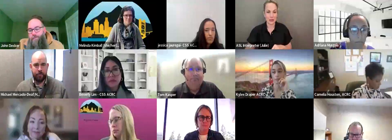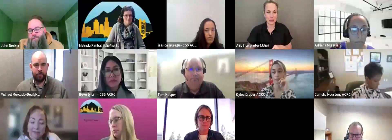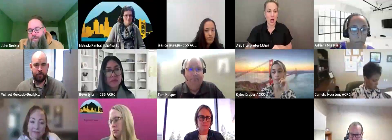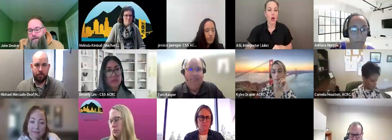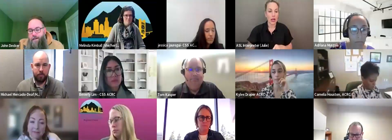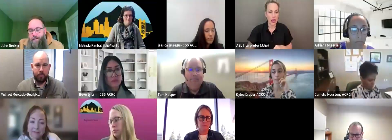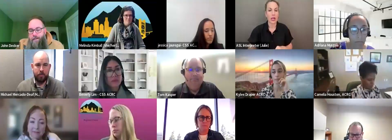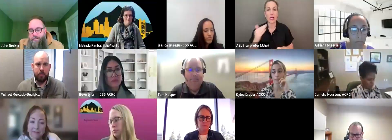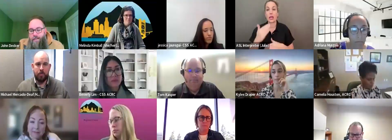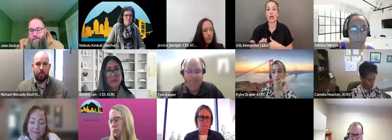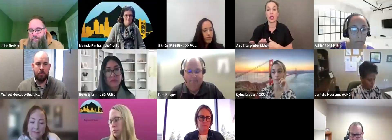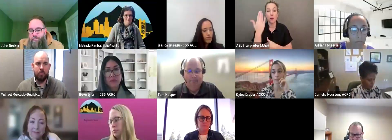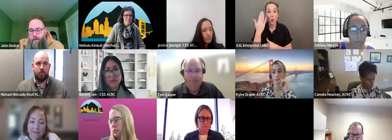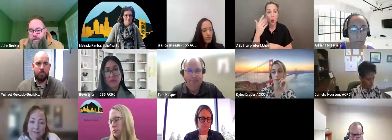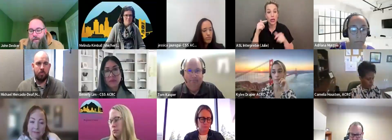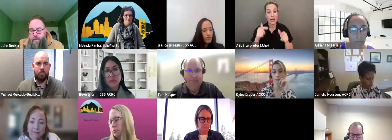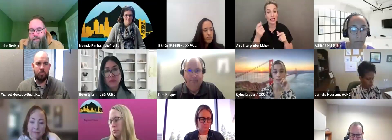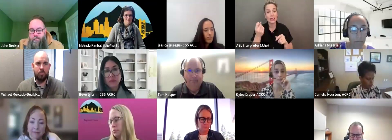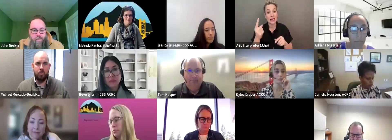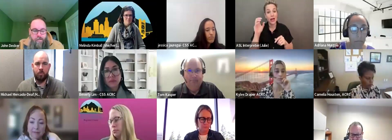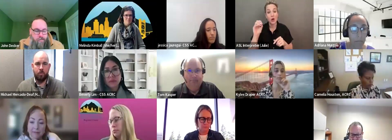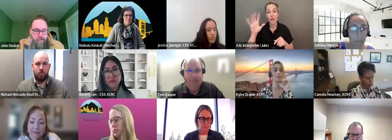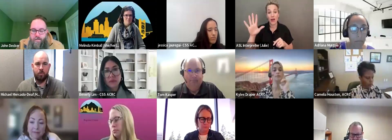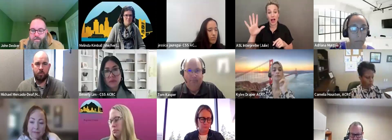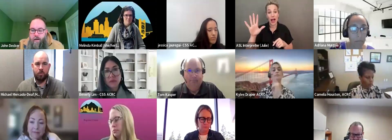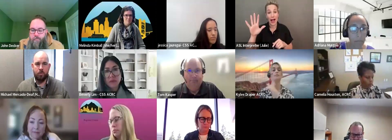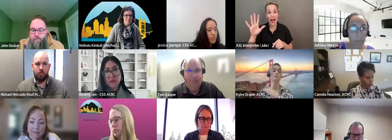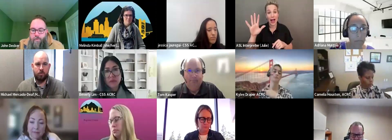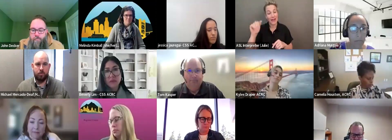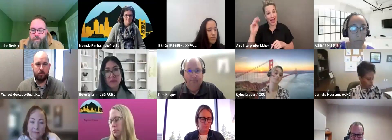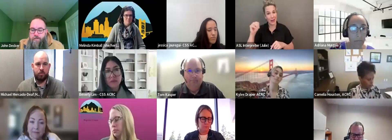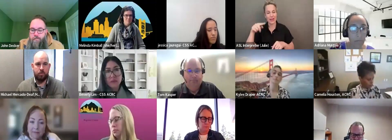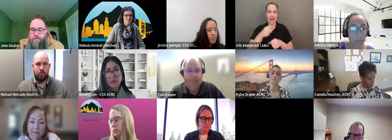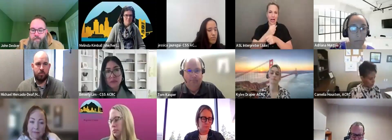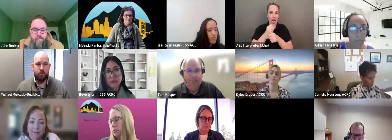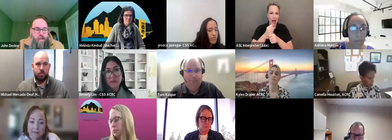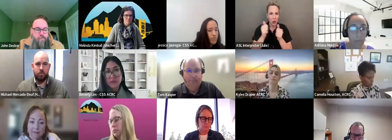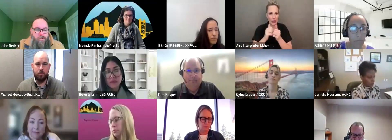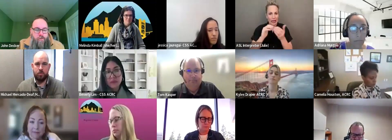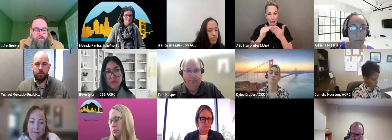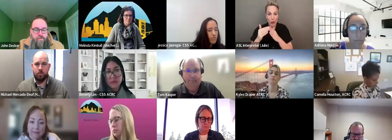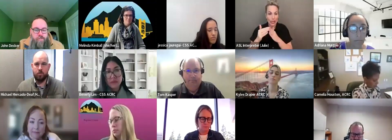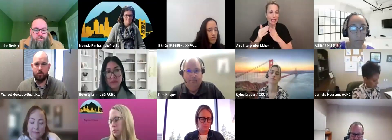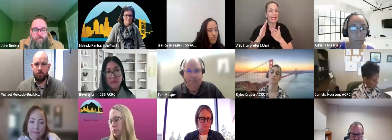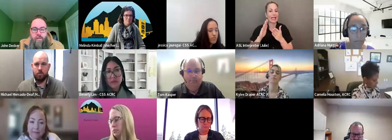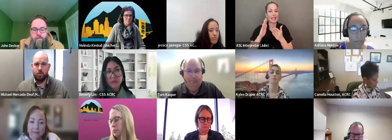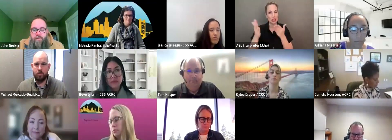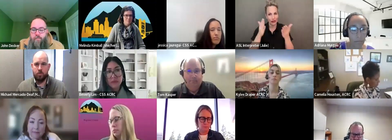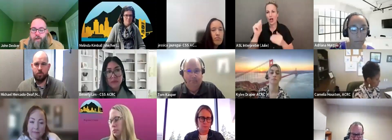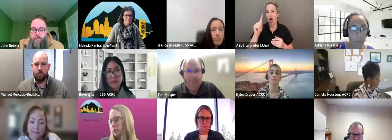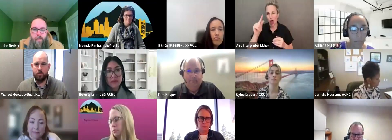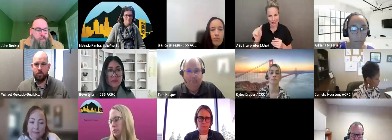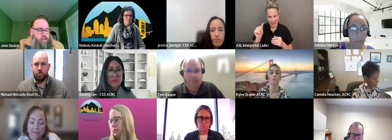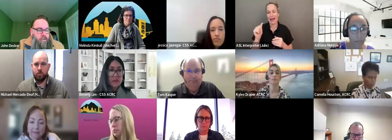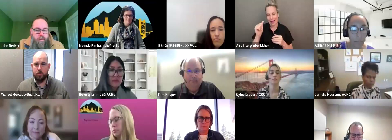All right, good morning, folks. It is 11:05 a.m. This is Coffee with Community Services, Alta California Regional Center's weekly